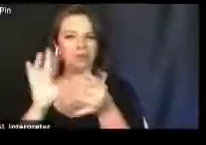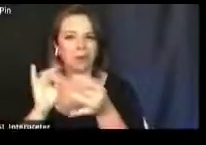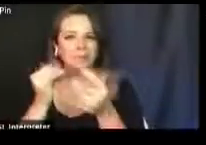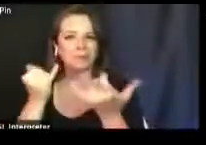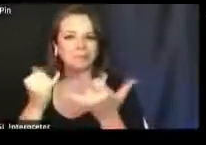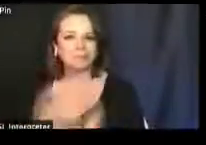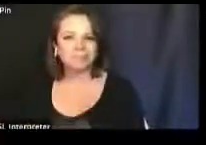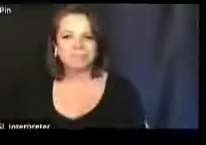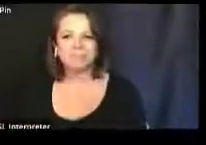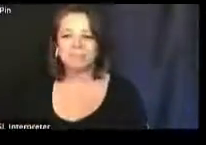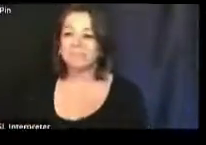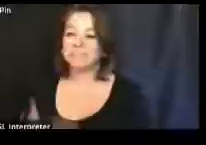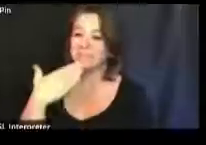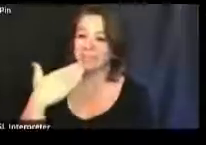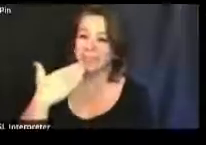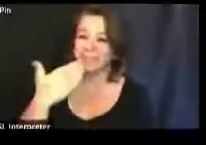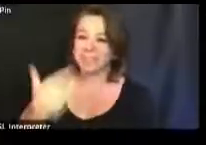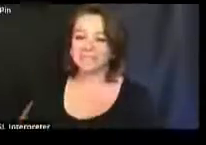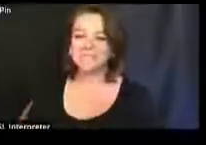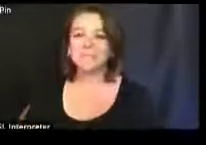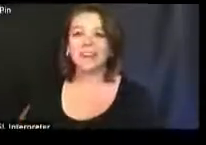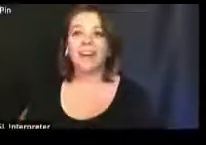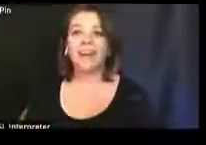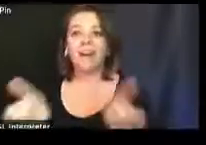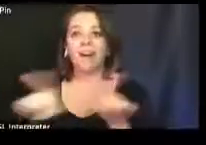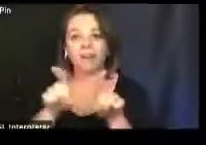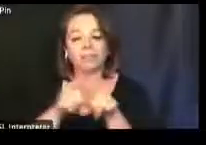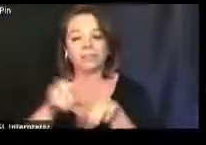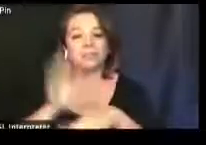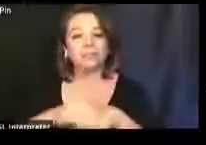Turner. Also seated on the commission,